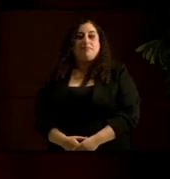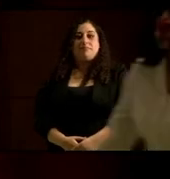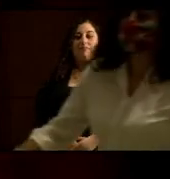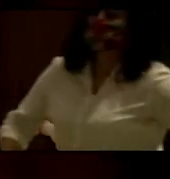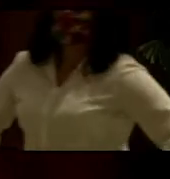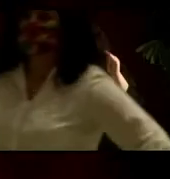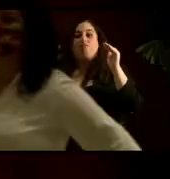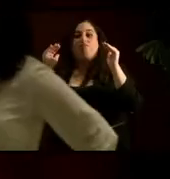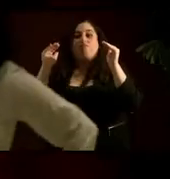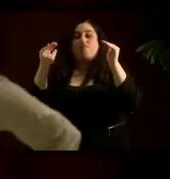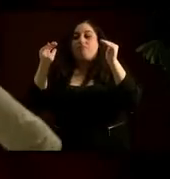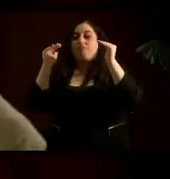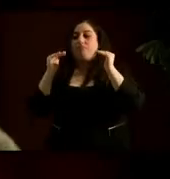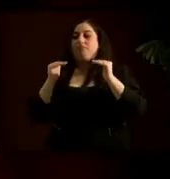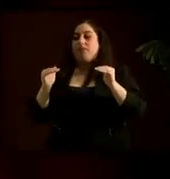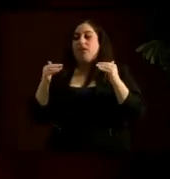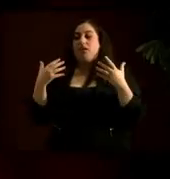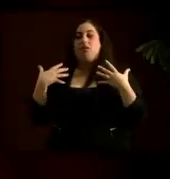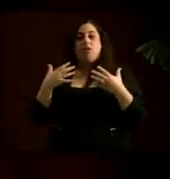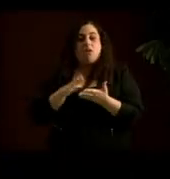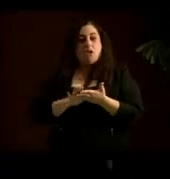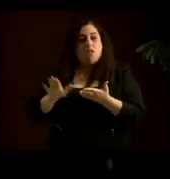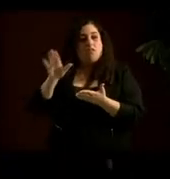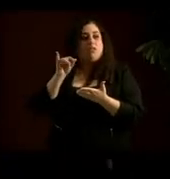From the College of Health and Human Services.